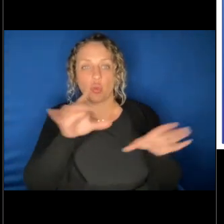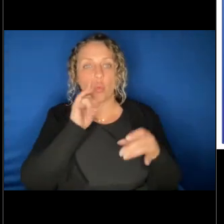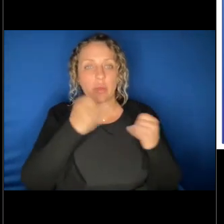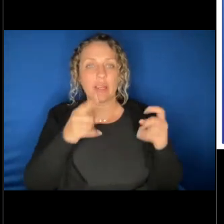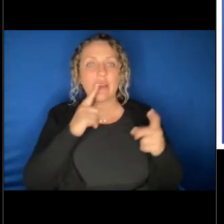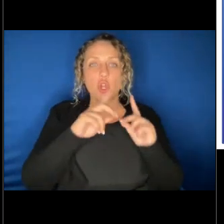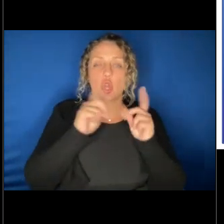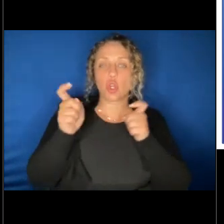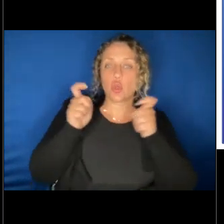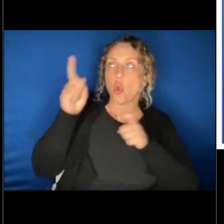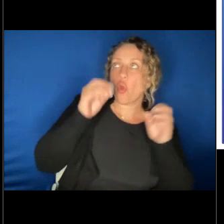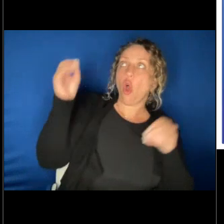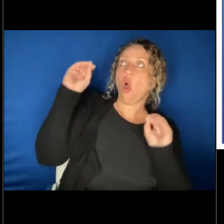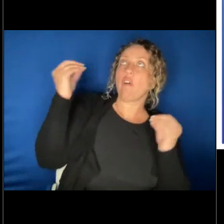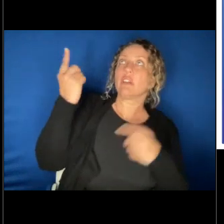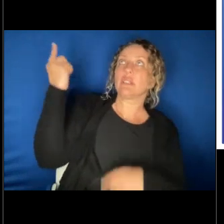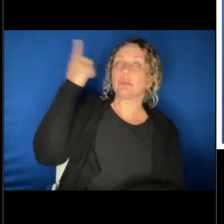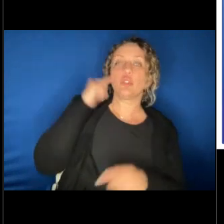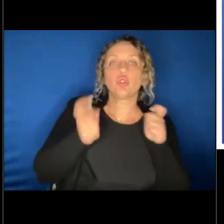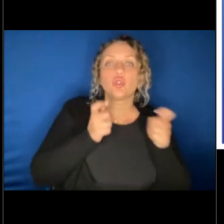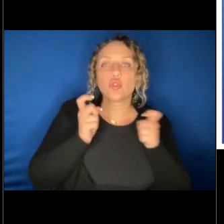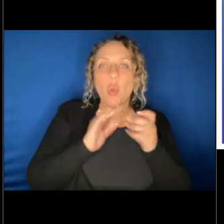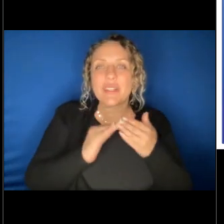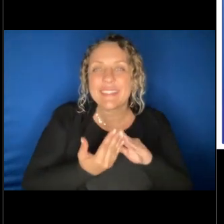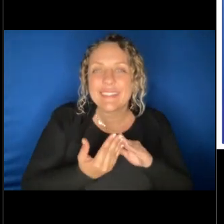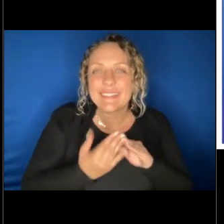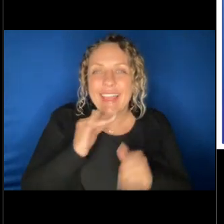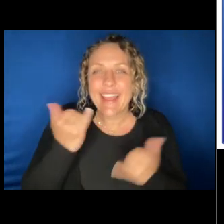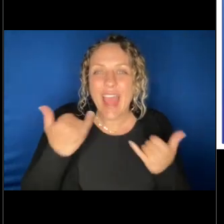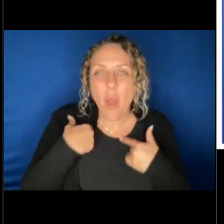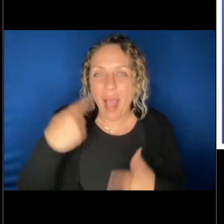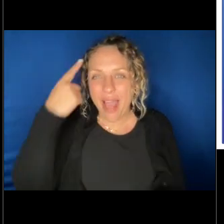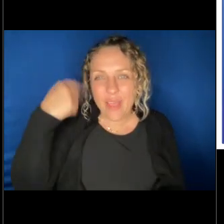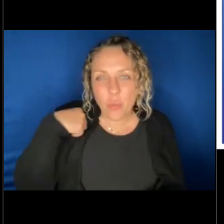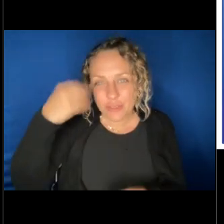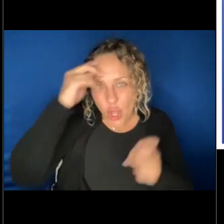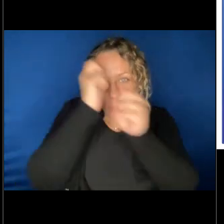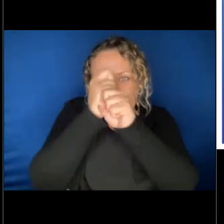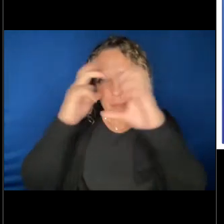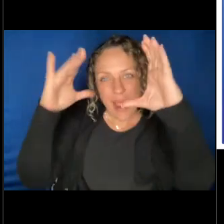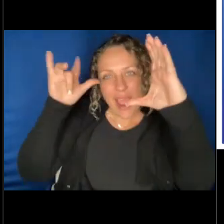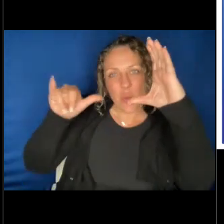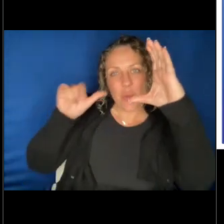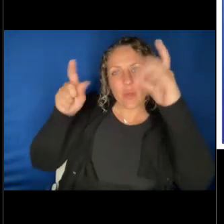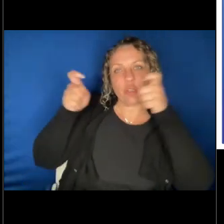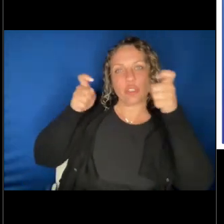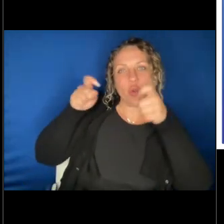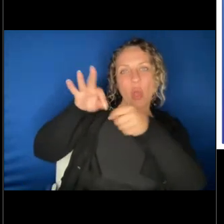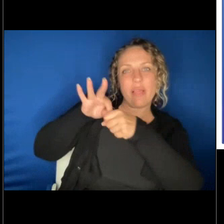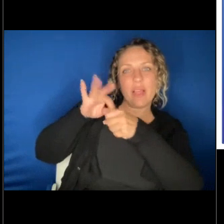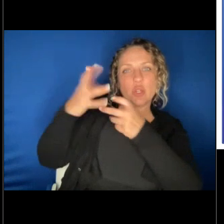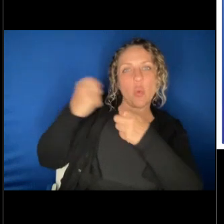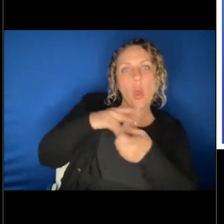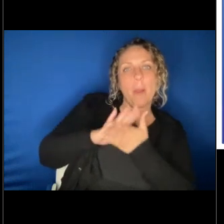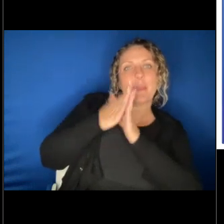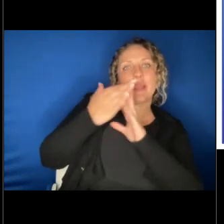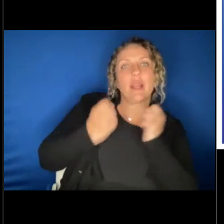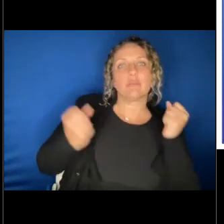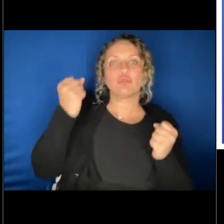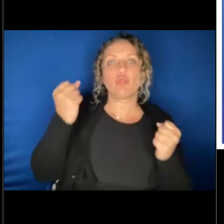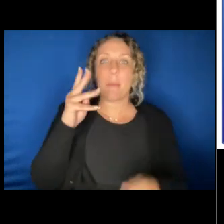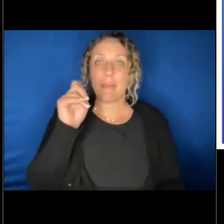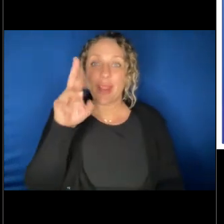that office upstairs, you control the city. And now I think what's on your mind is to really control elections. You want to become a strong mayor. Am I